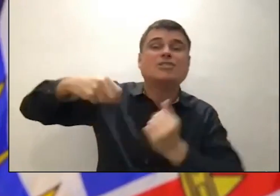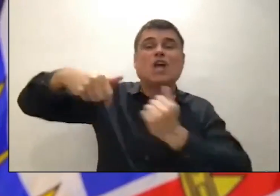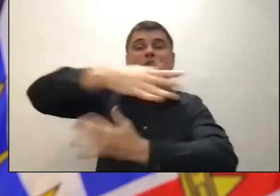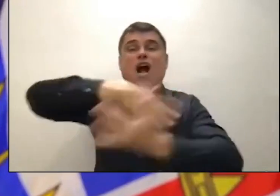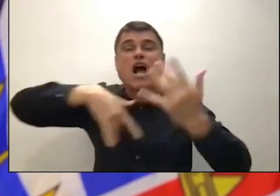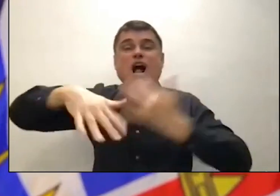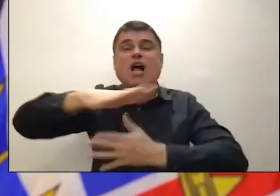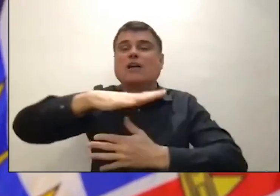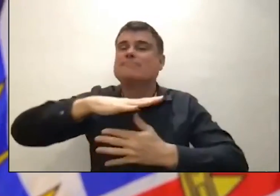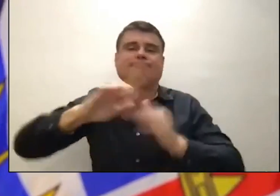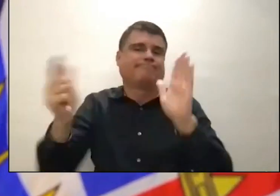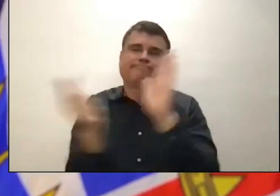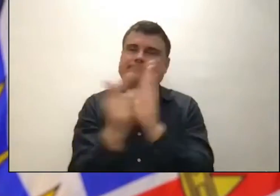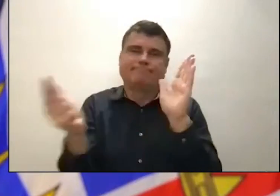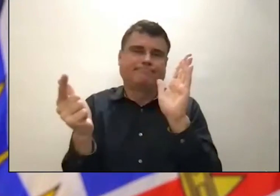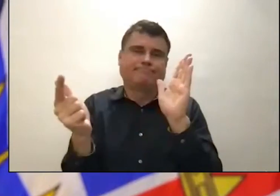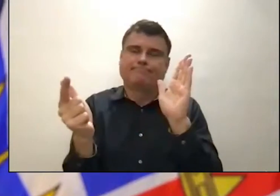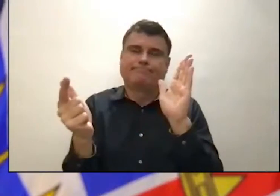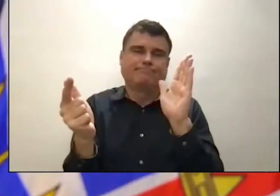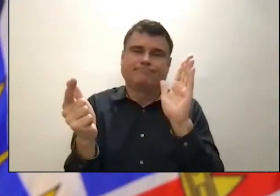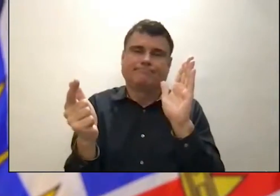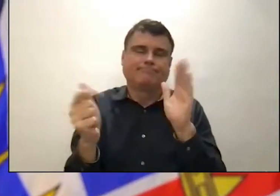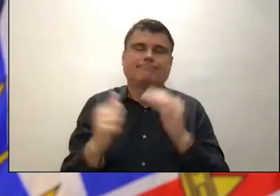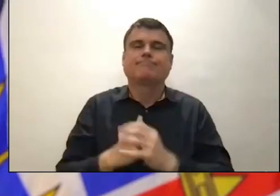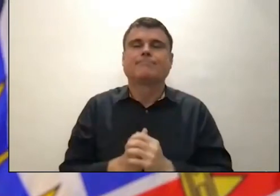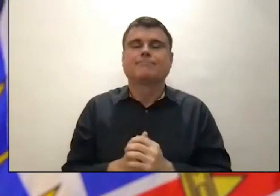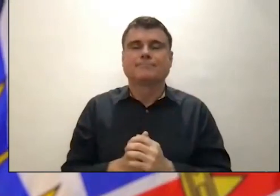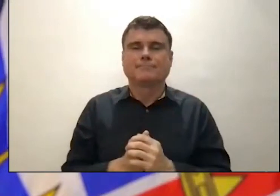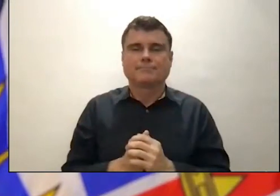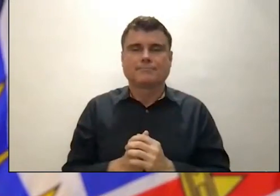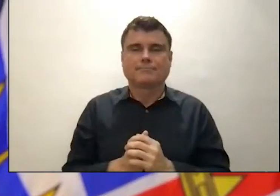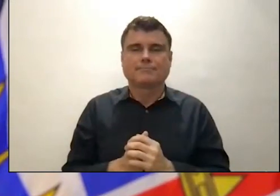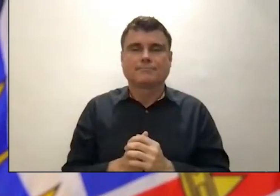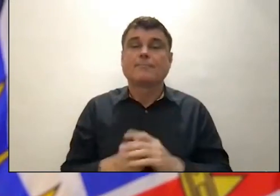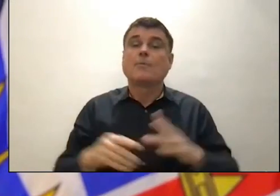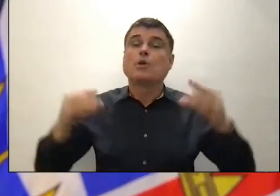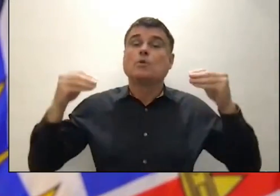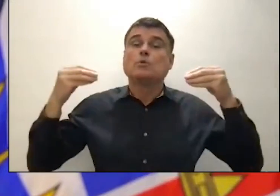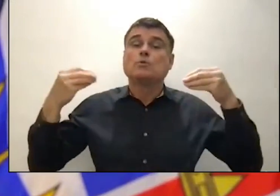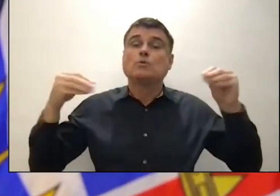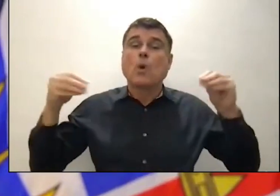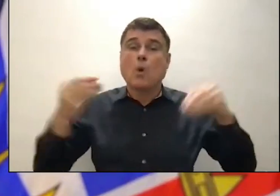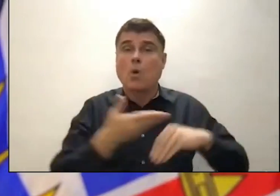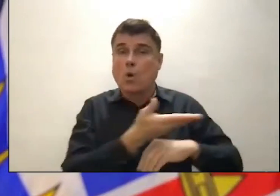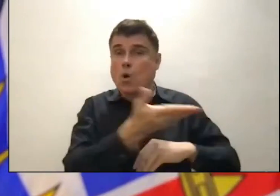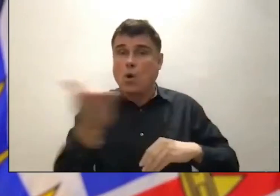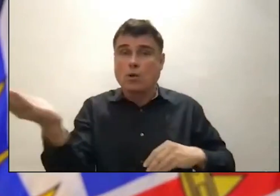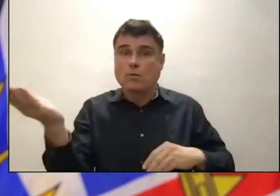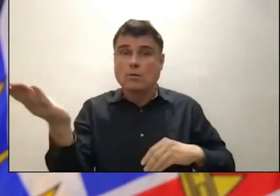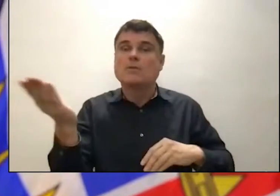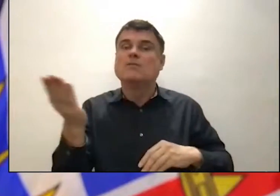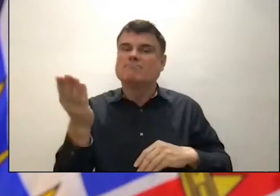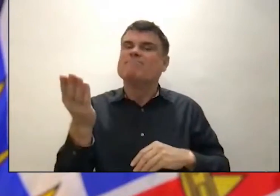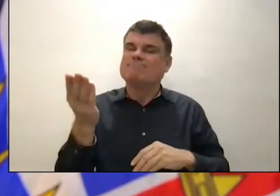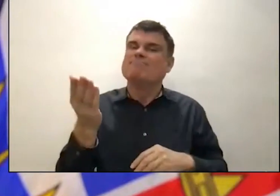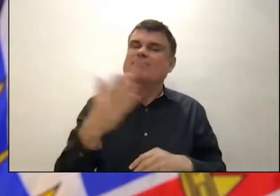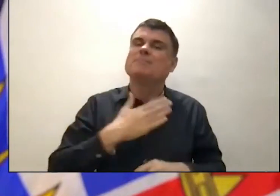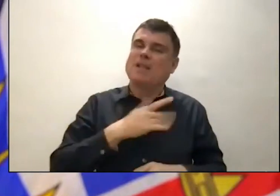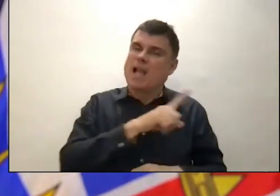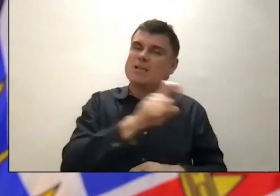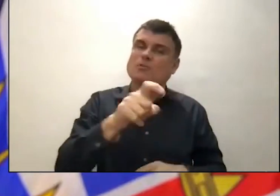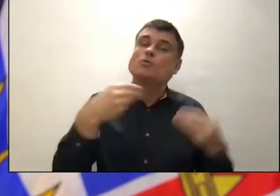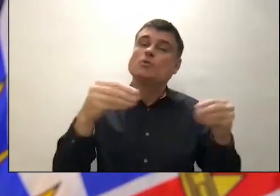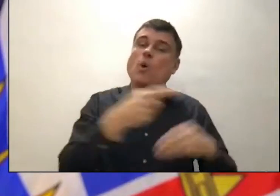retail stores will be stepping up, and we're asking you to put in place COVID safety plans for holiday and Boxing